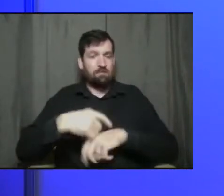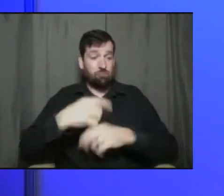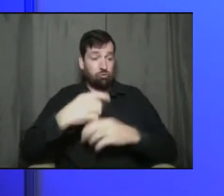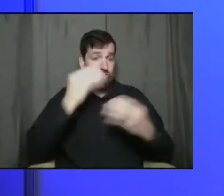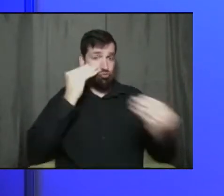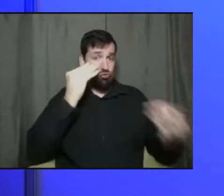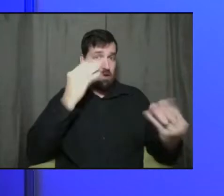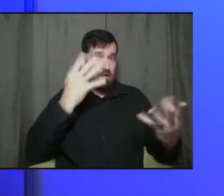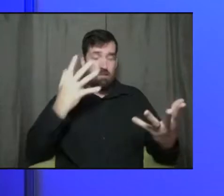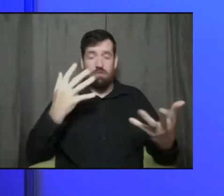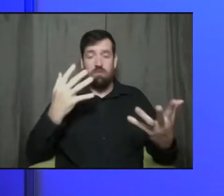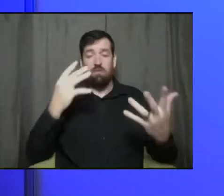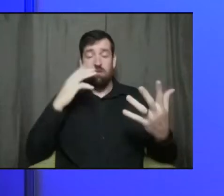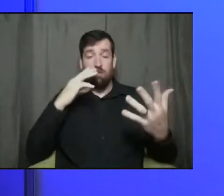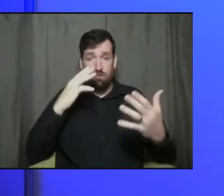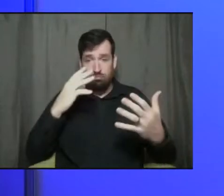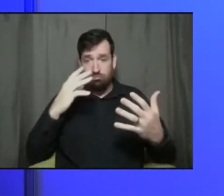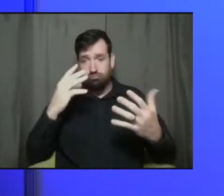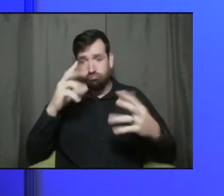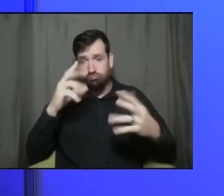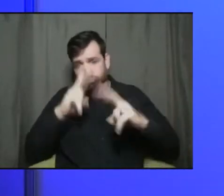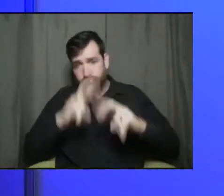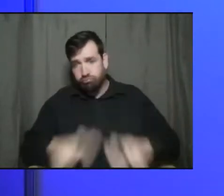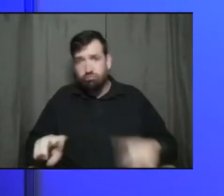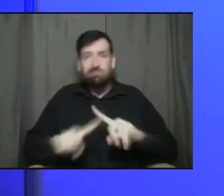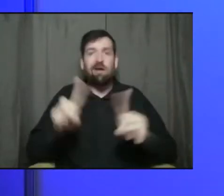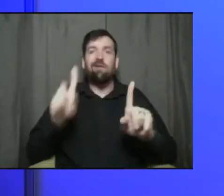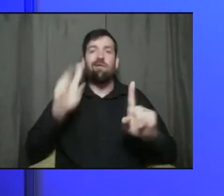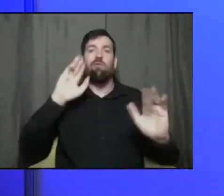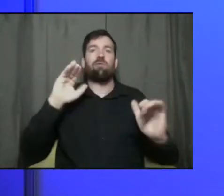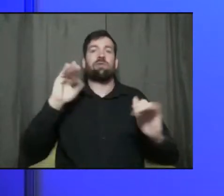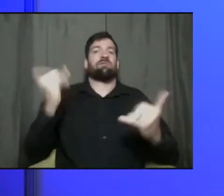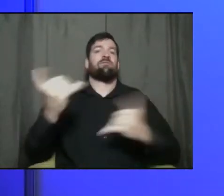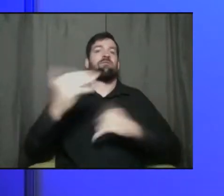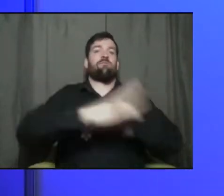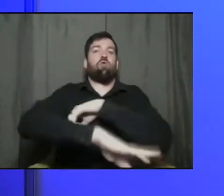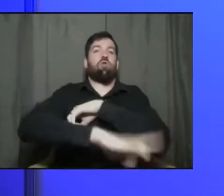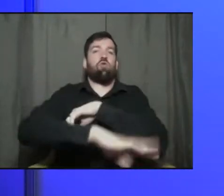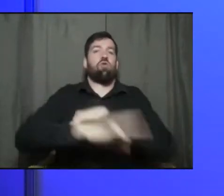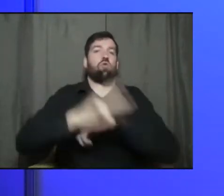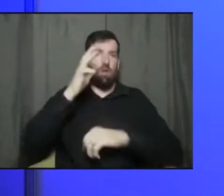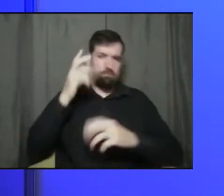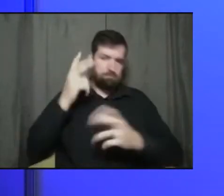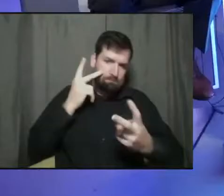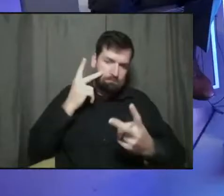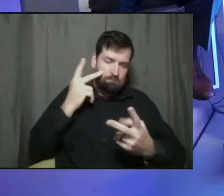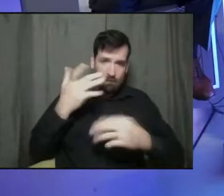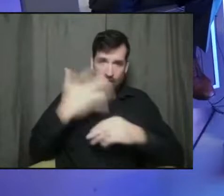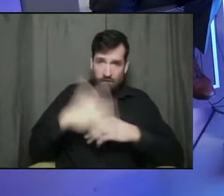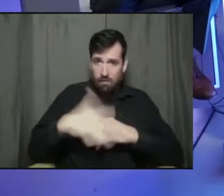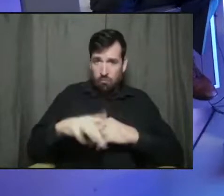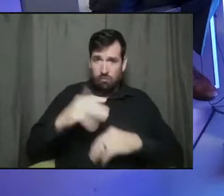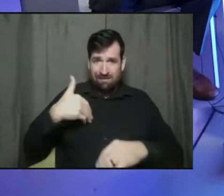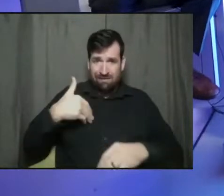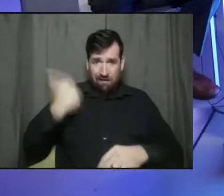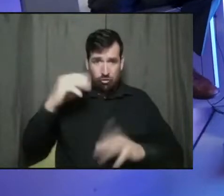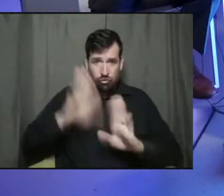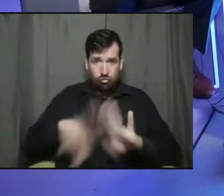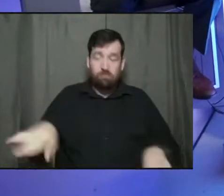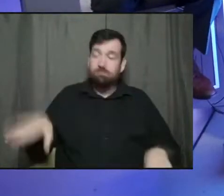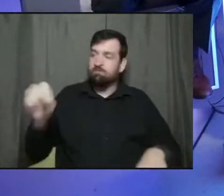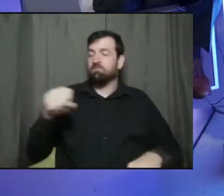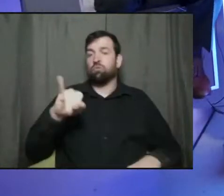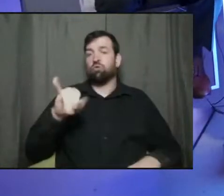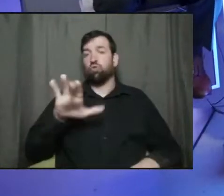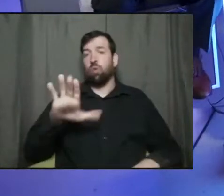fall, we'll have a good sense of whether that's going to be available to children that young. I hope it is soon. Okay, Joyce Funk.